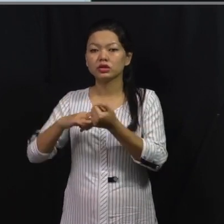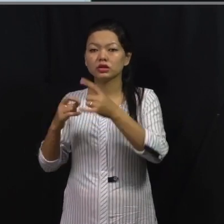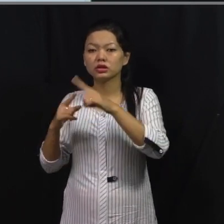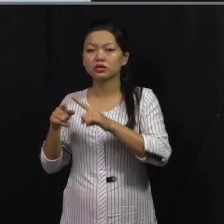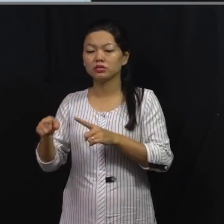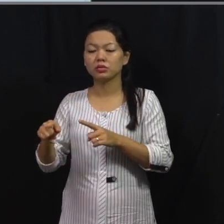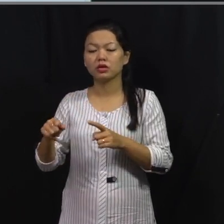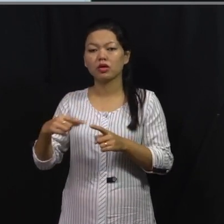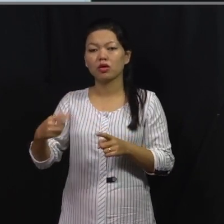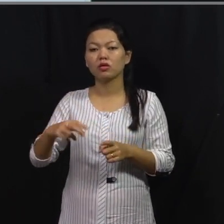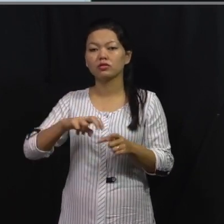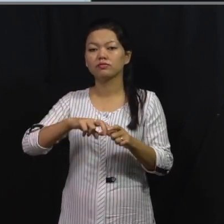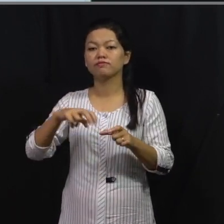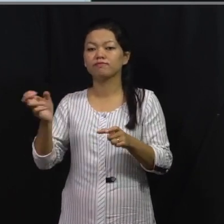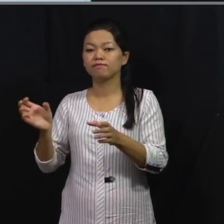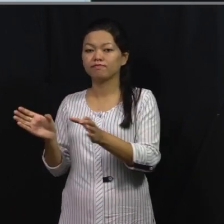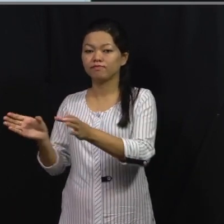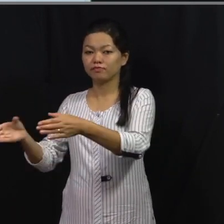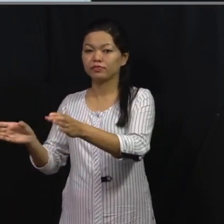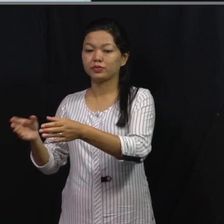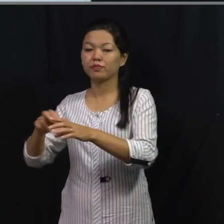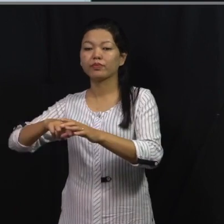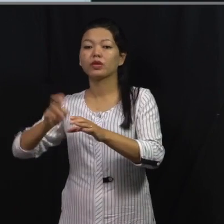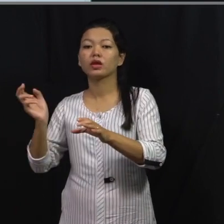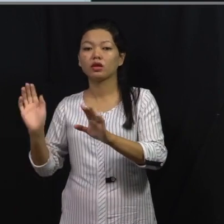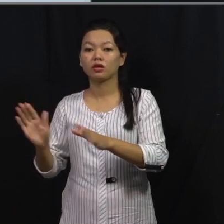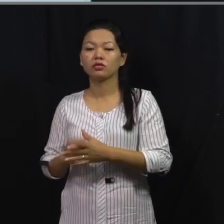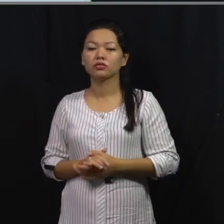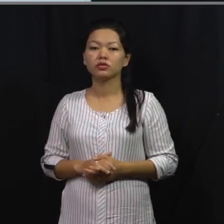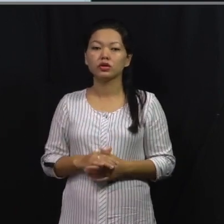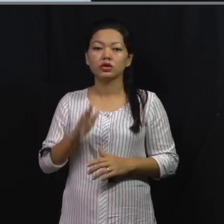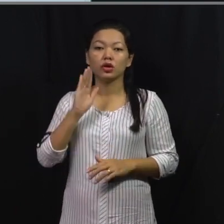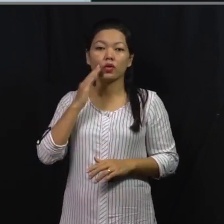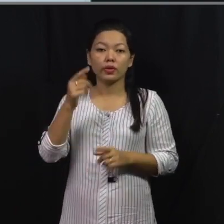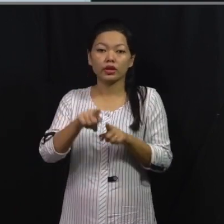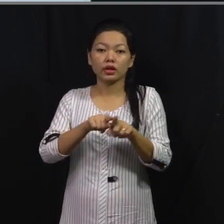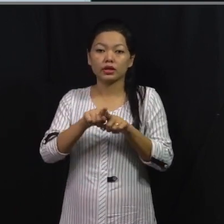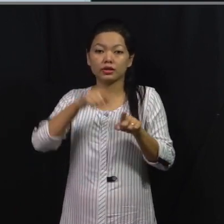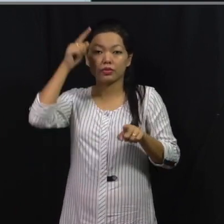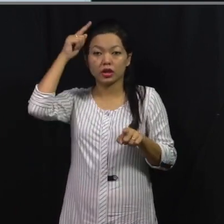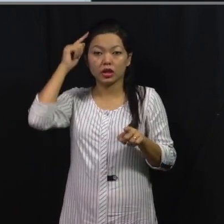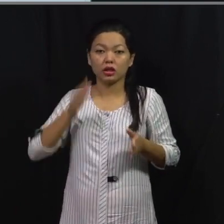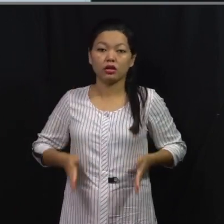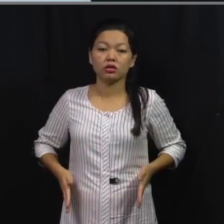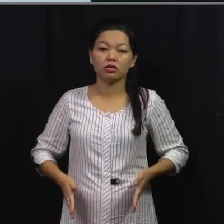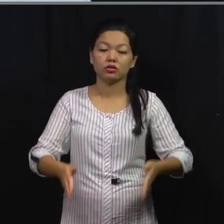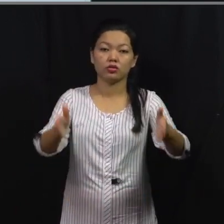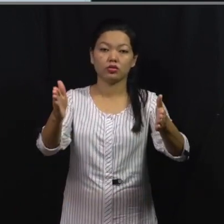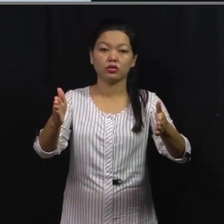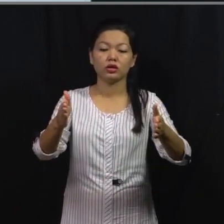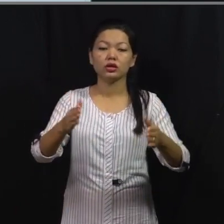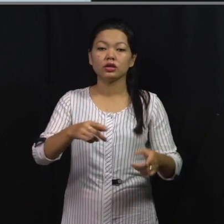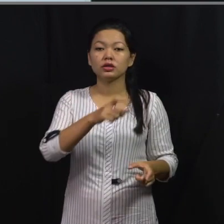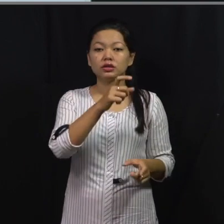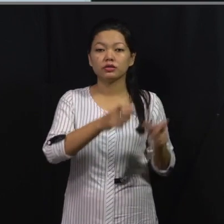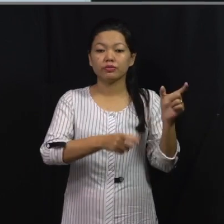do. Okay, they have to keep some distance. Okay, when they even move around, and they should be aware whether the people are coming or not.